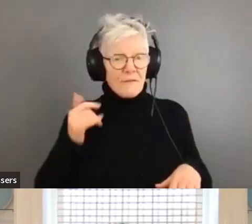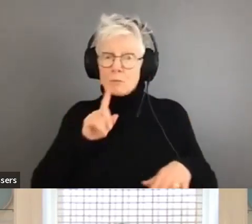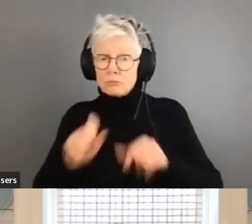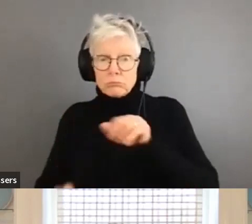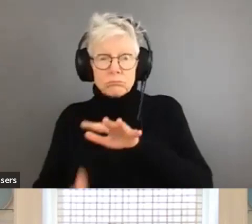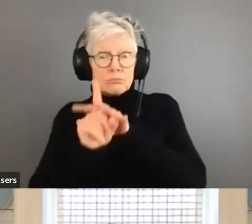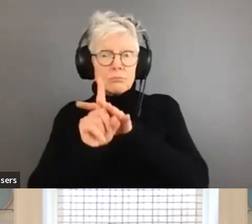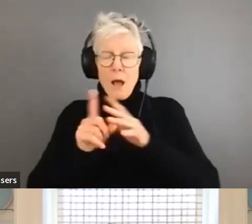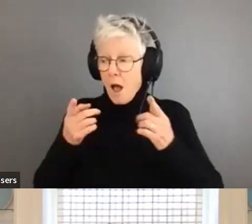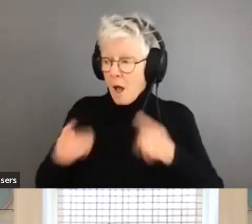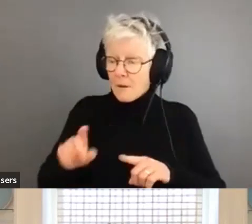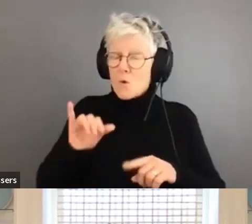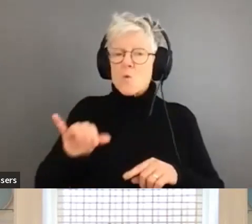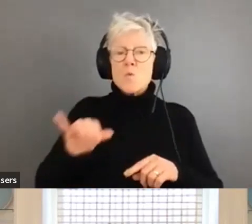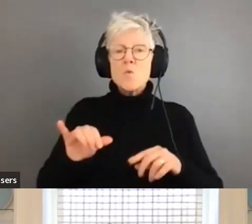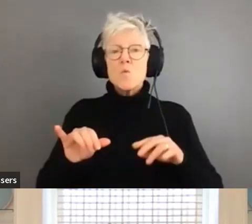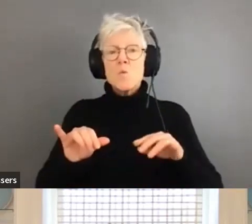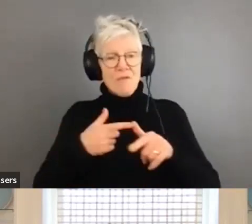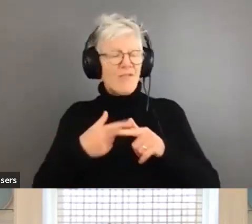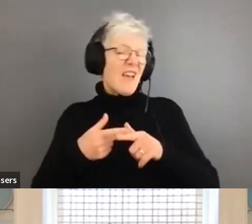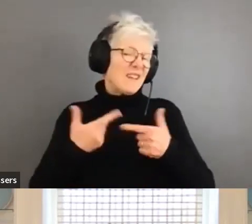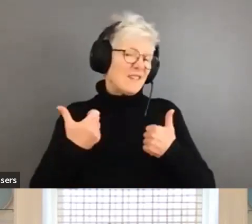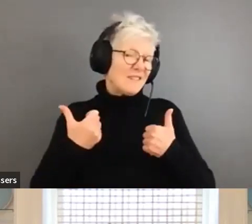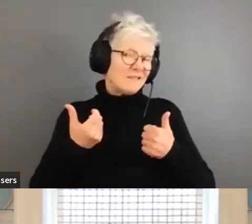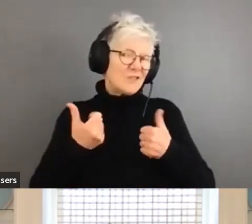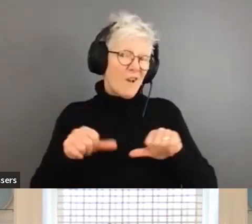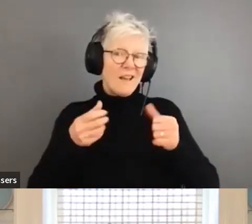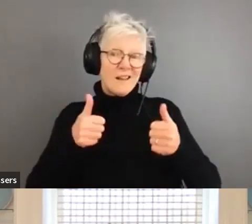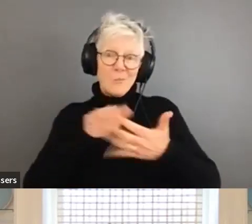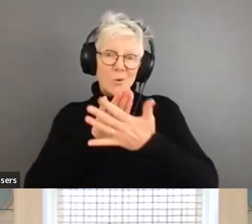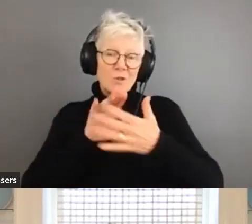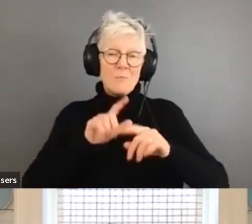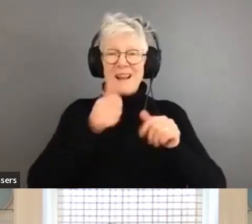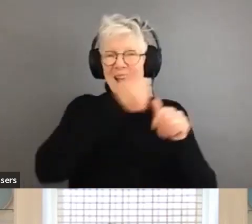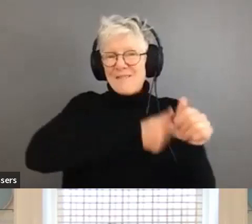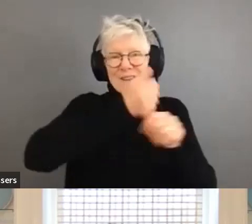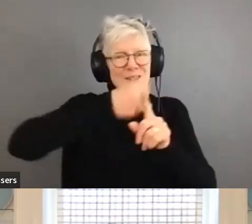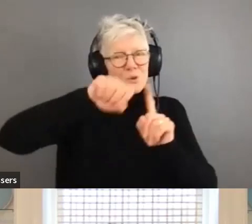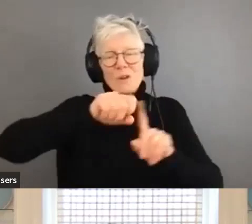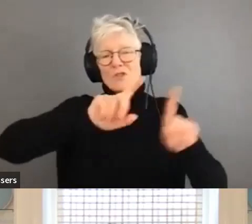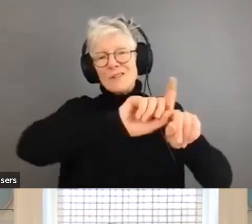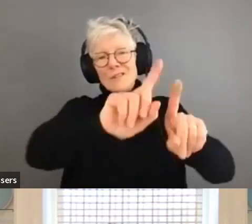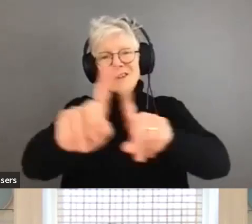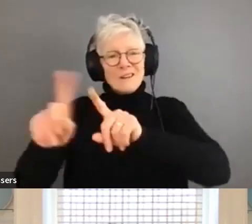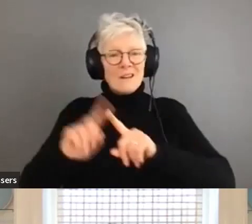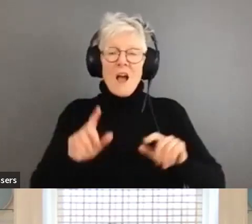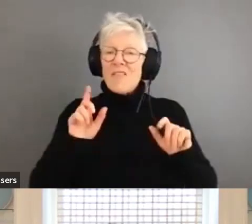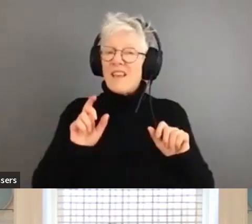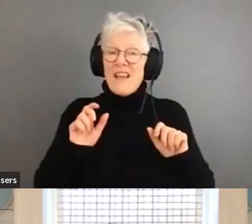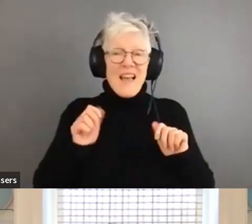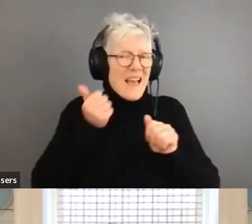do happen, because every situation is different and every situation can be repaired or fixed. Every relationship